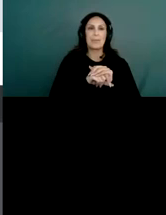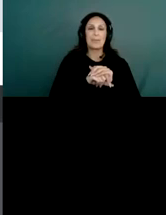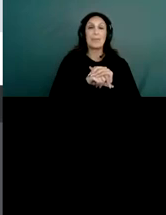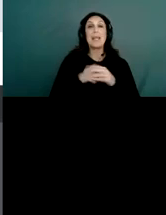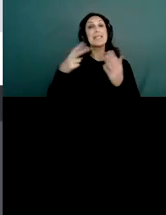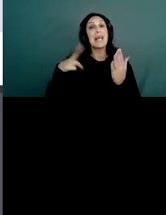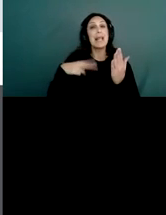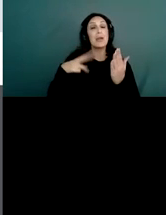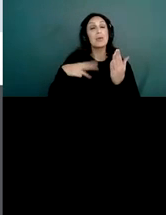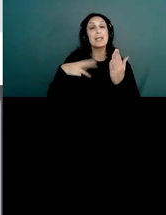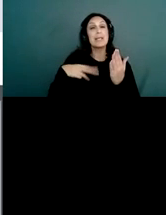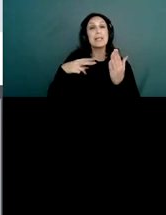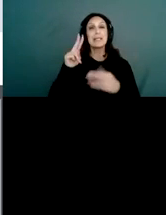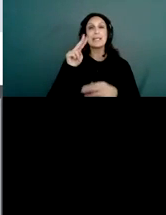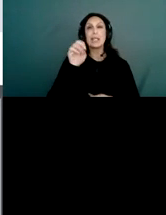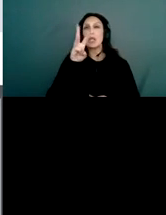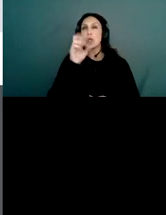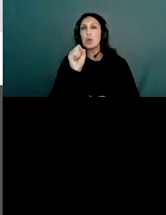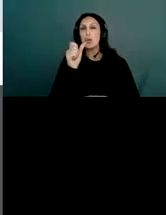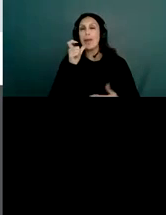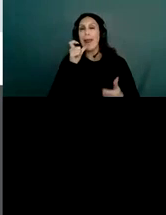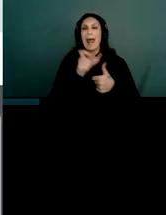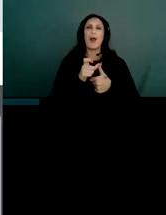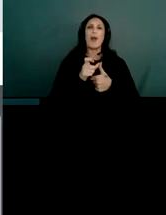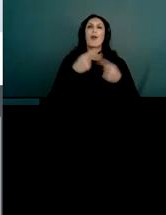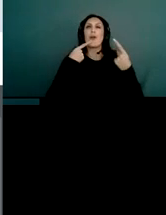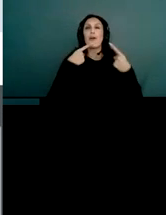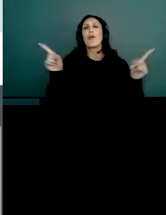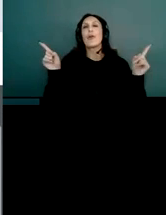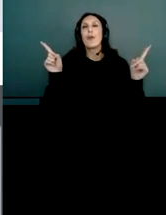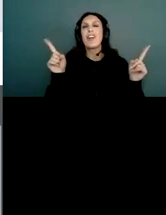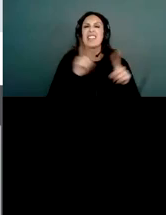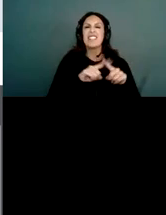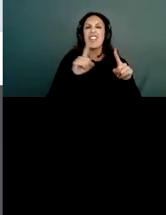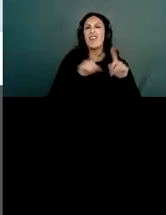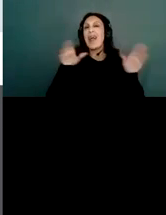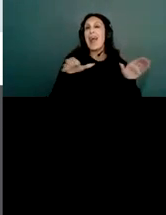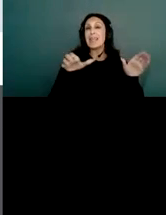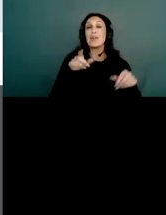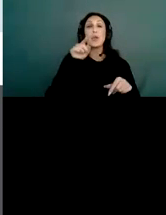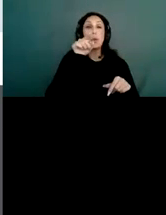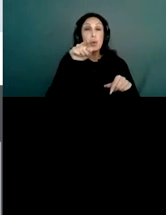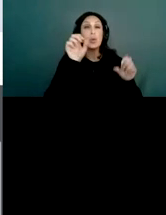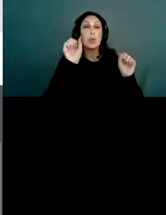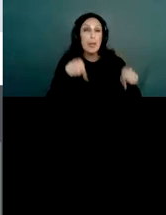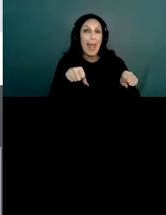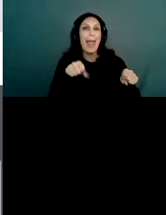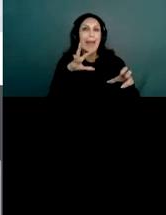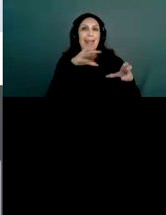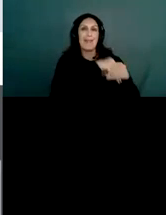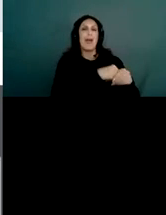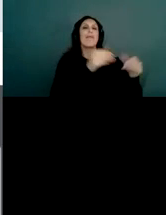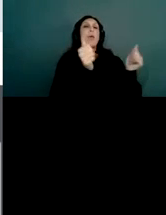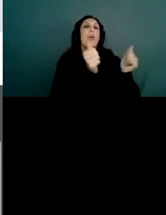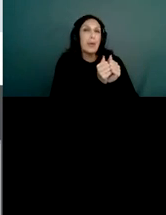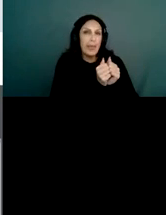newsletter. And it has many different activities that you can do with your students. I believe most